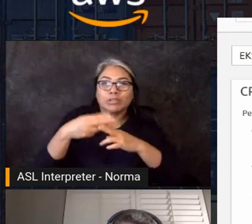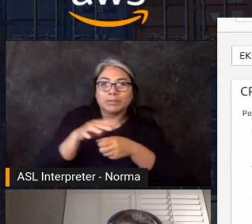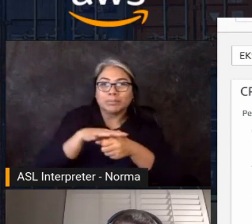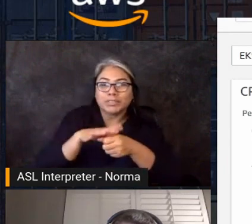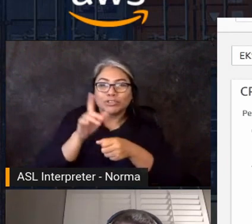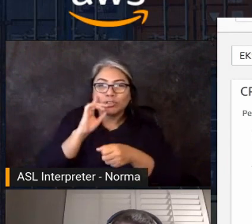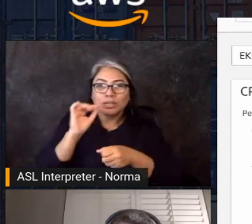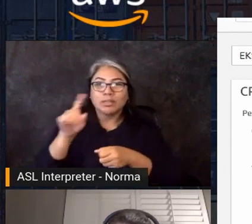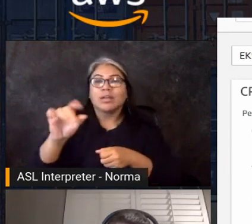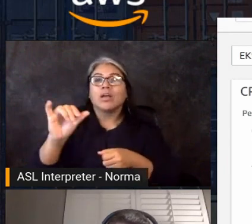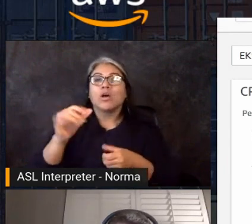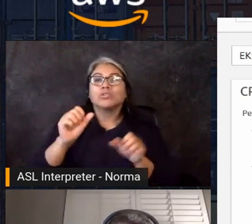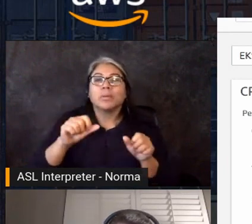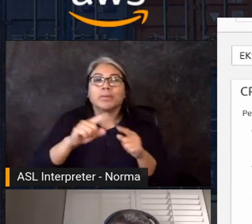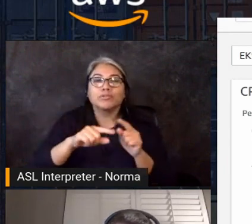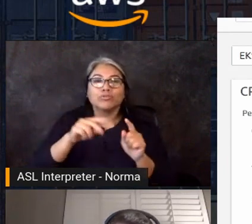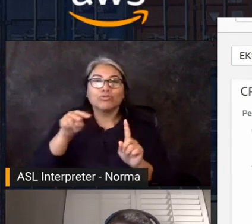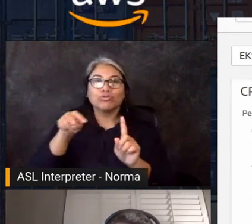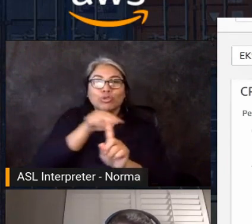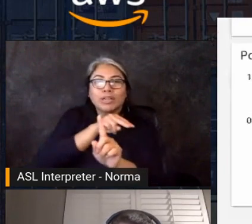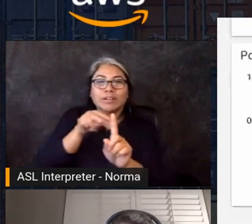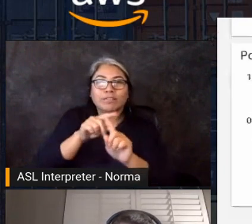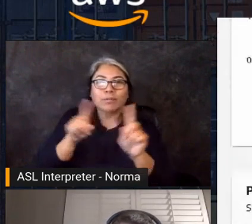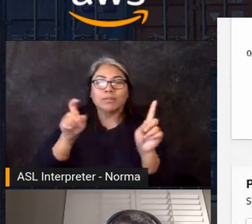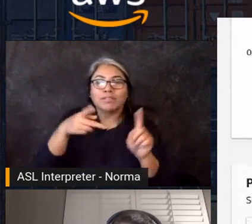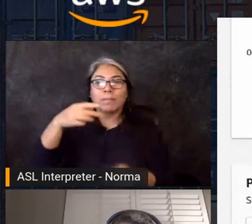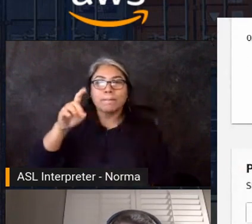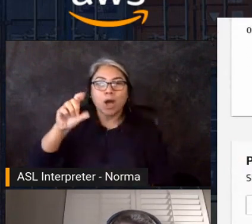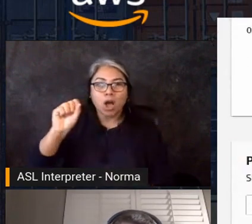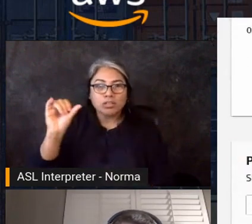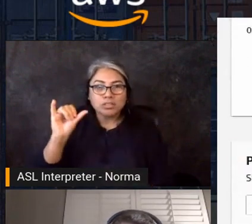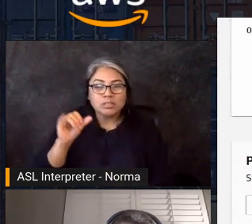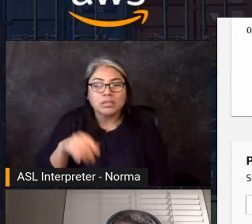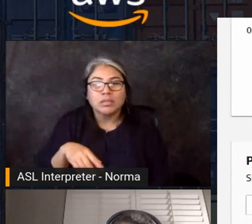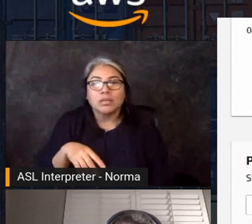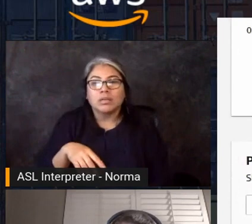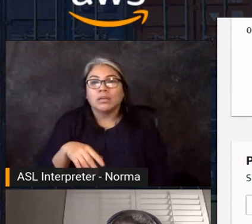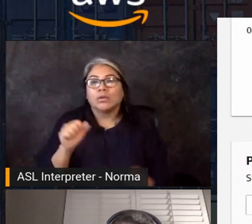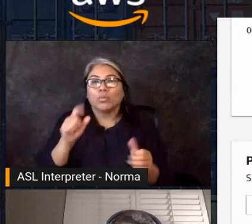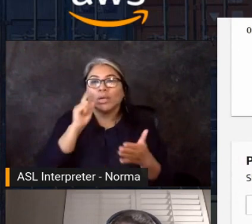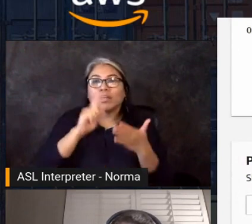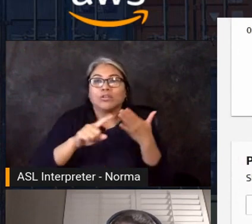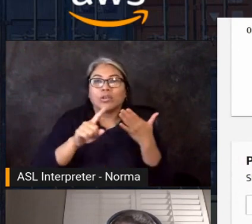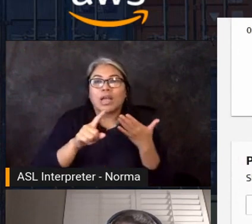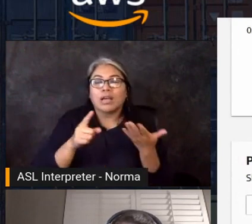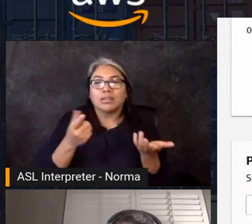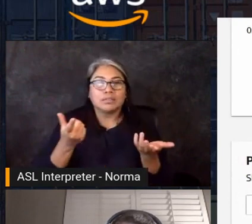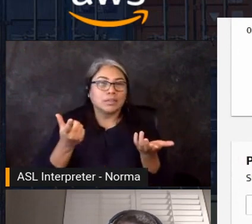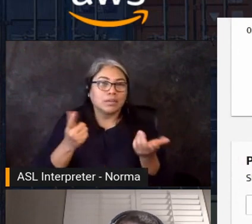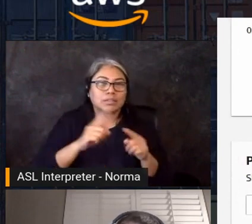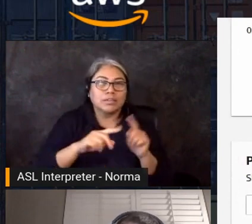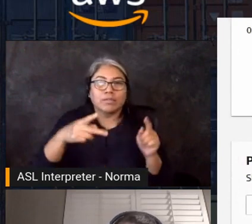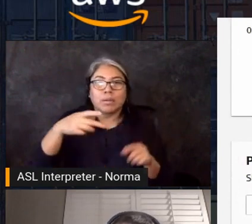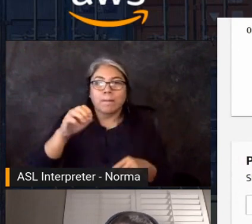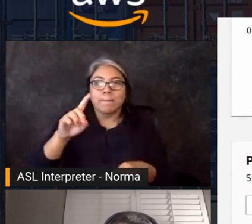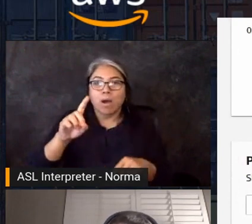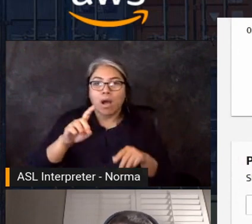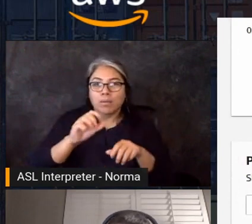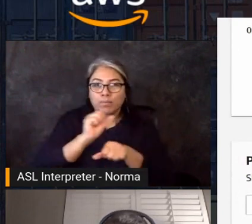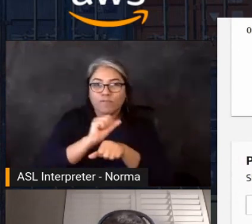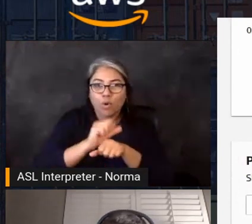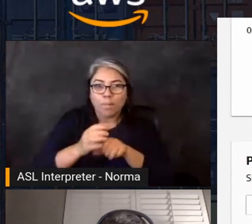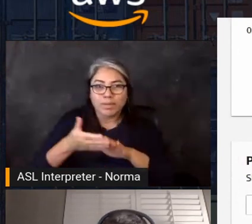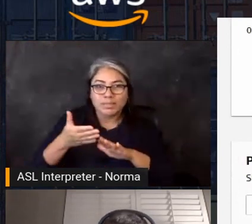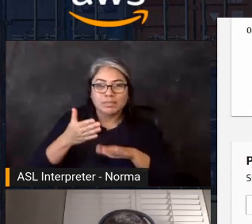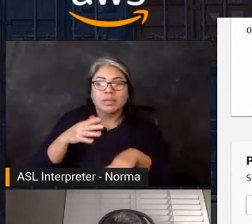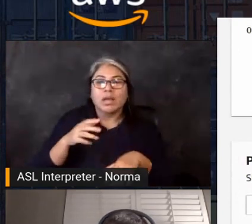Also being able to look at it from the different pods. We can take a look at check out different pod performance. So maybe I want to see what